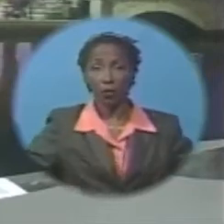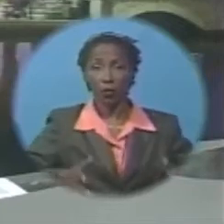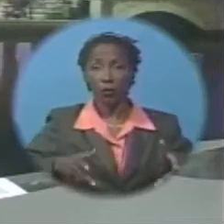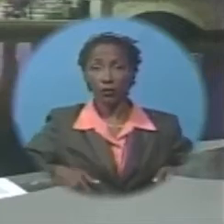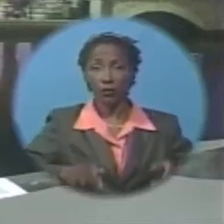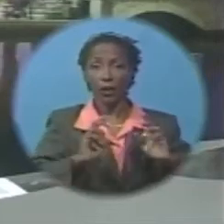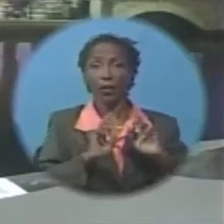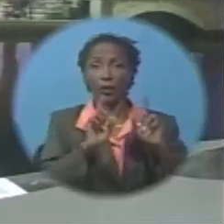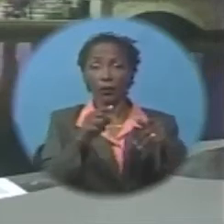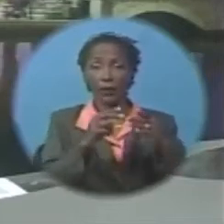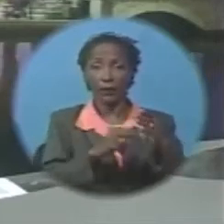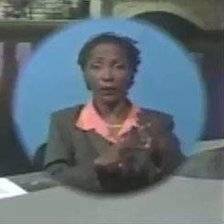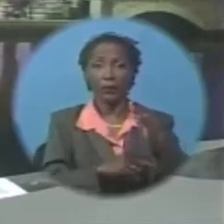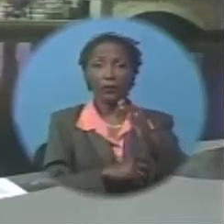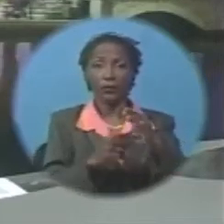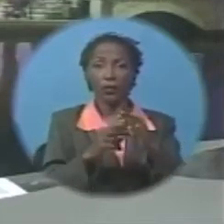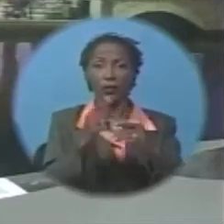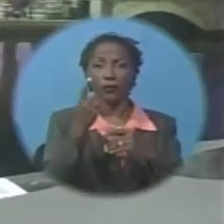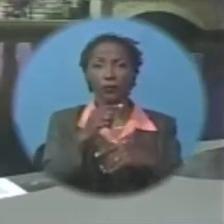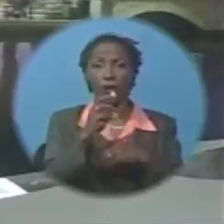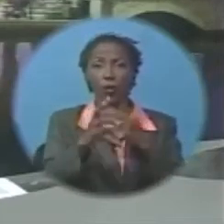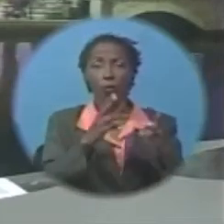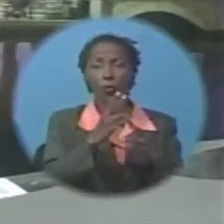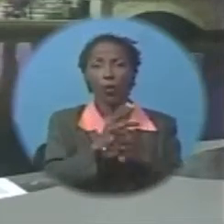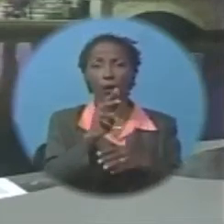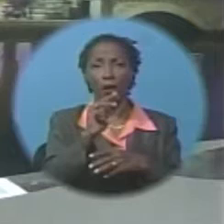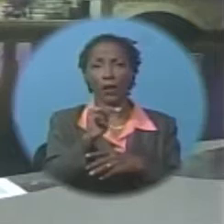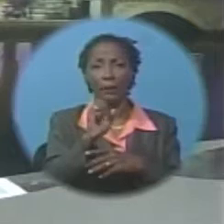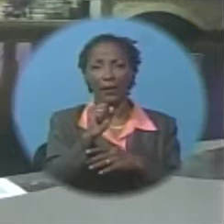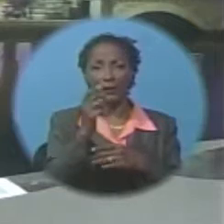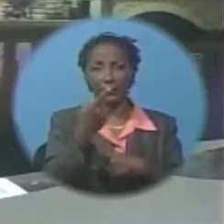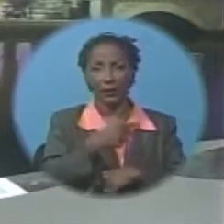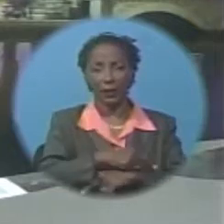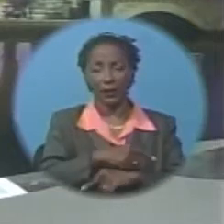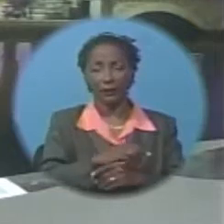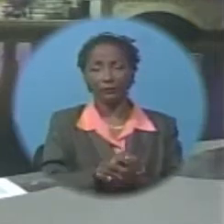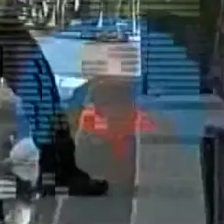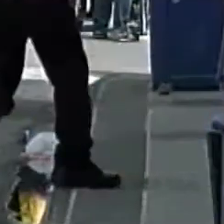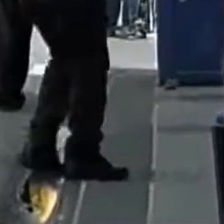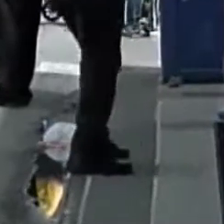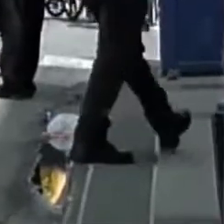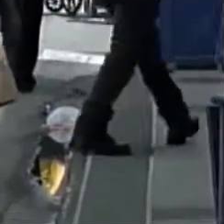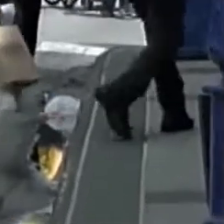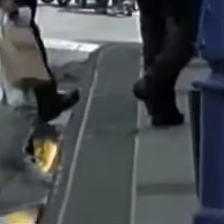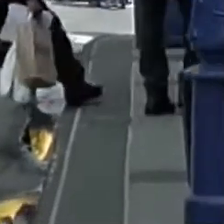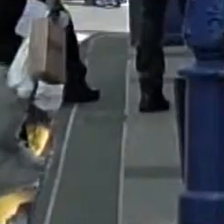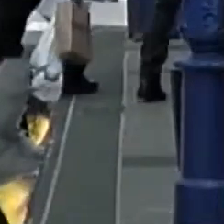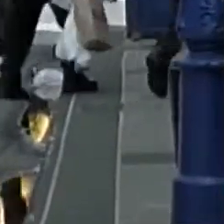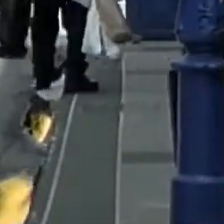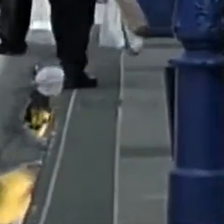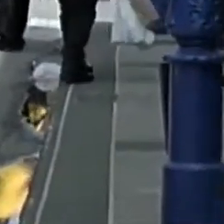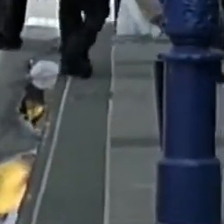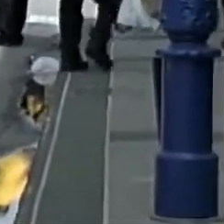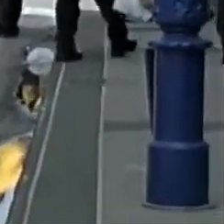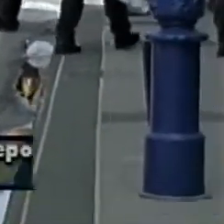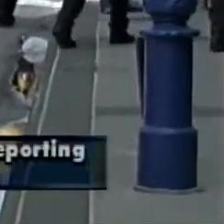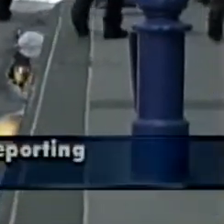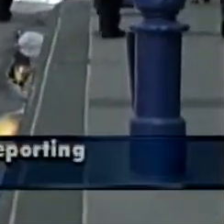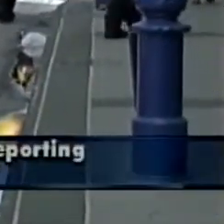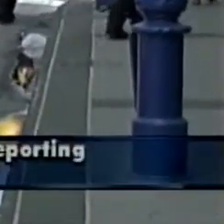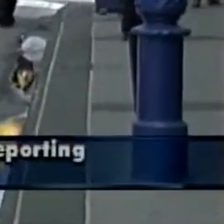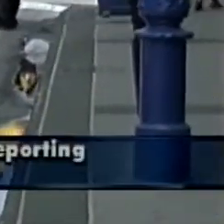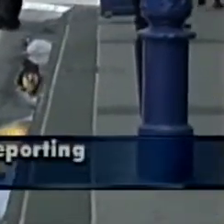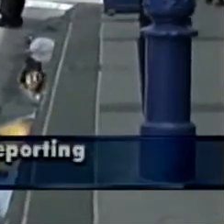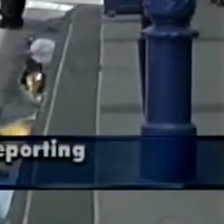of Bridgetown to mark World Multiple Sclerosis Day. Sharika Griffith has more. Vehicles travelling the length of Broad Street were reduced